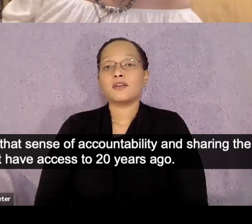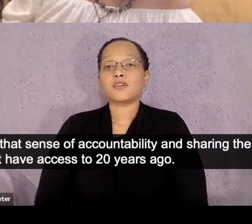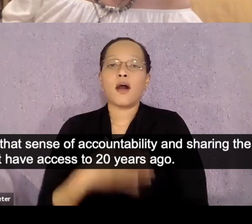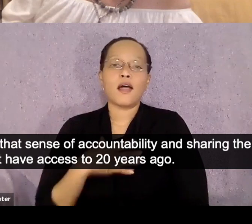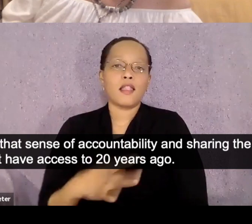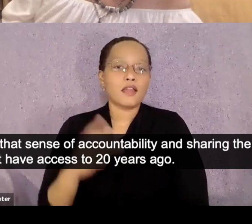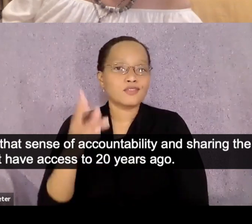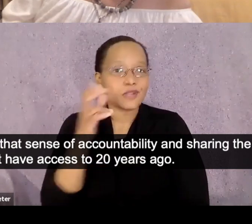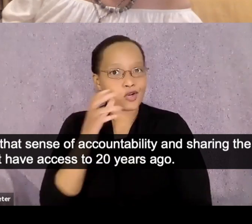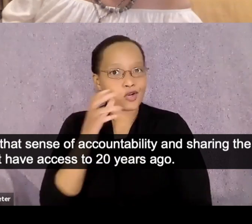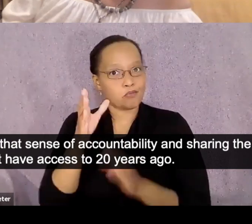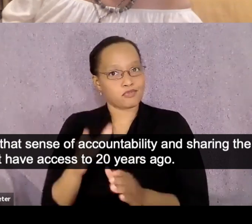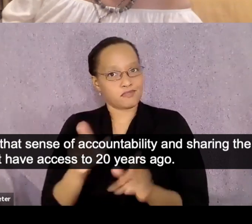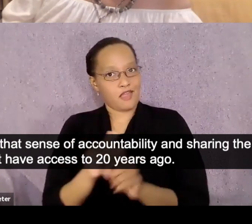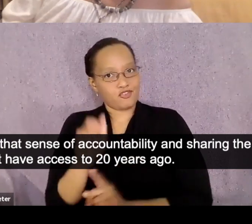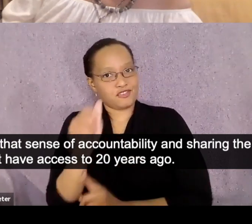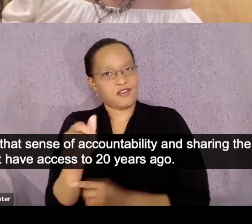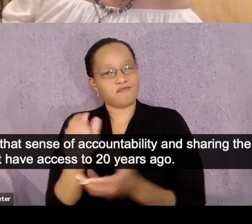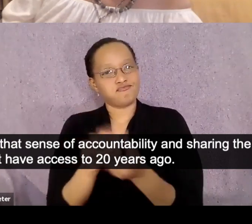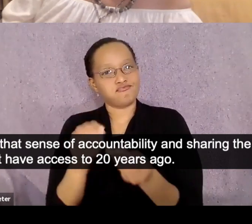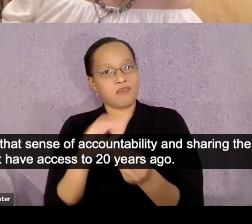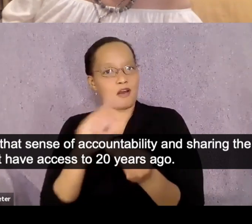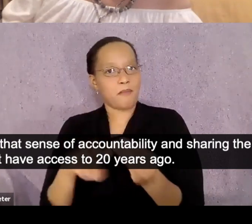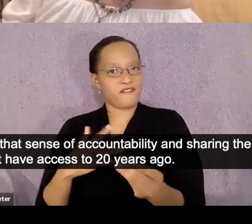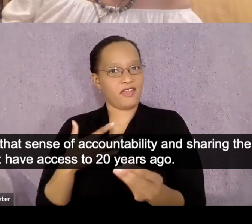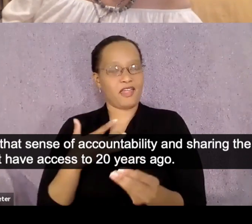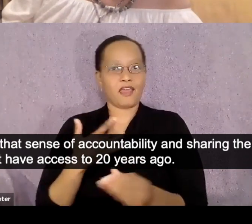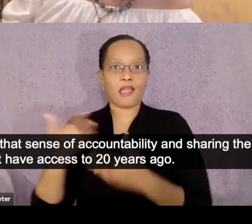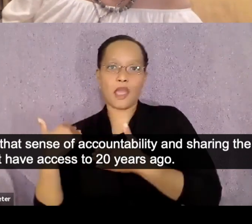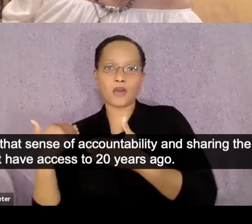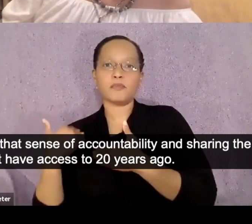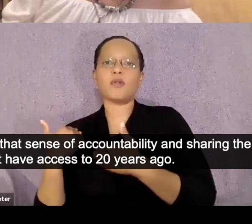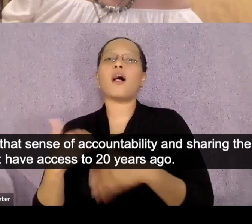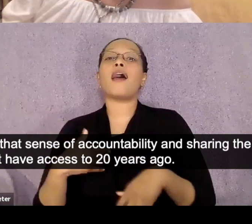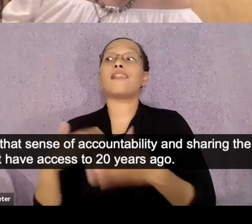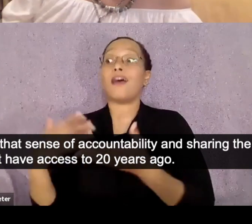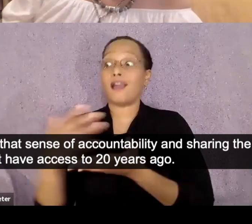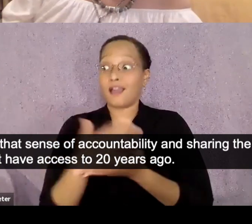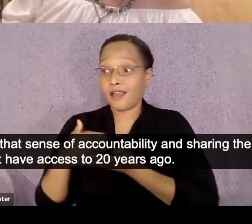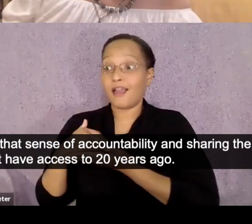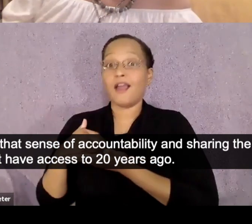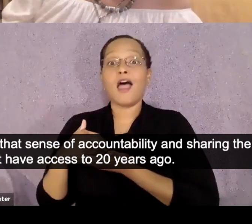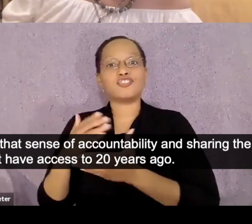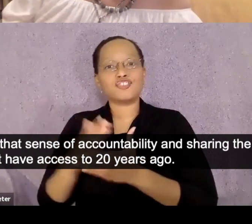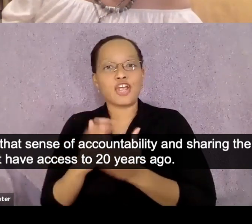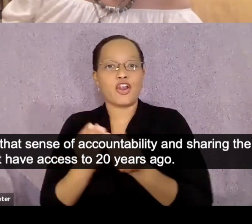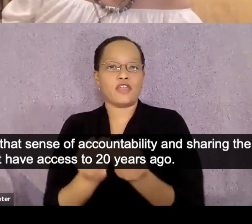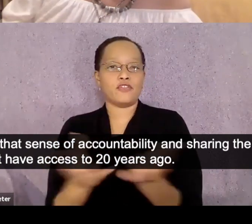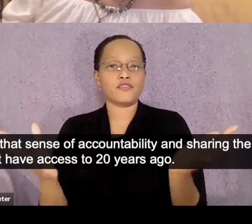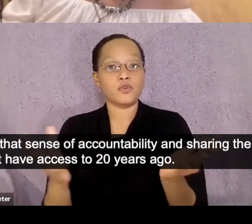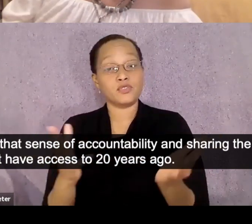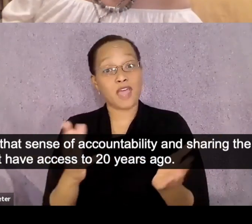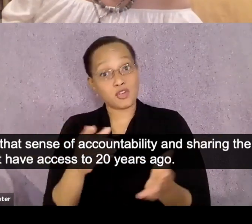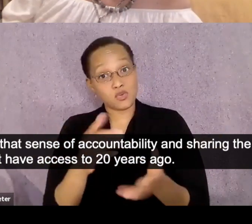someone like you talk about that sense of accountability and sharing the fruits of that and what you have access to